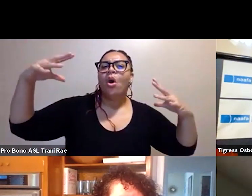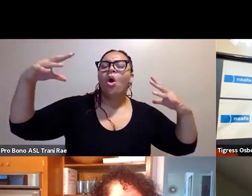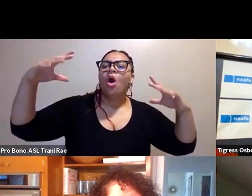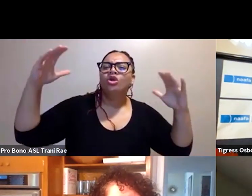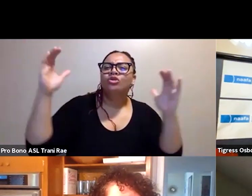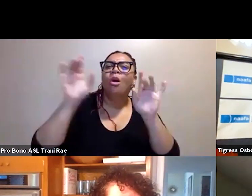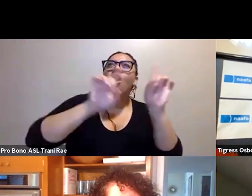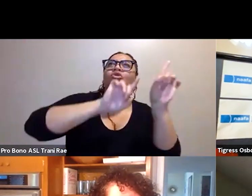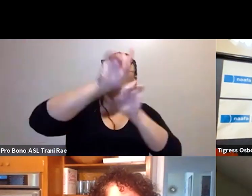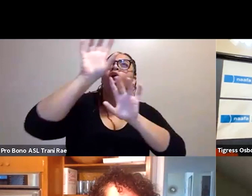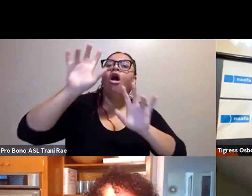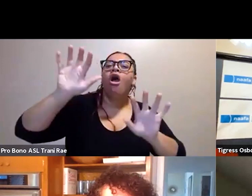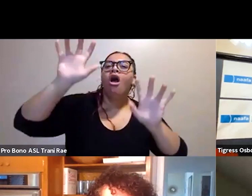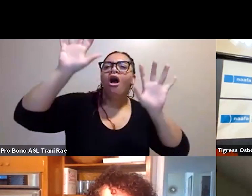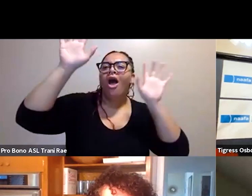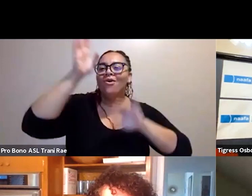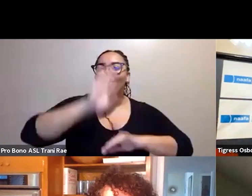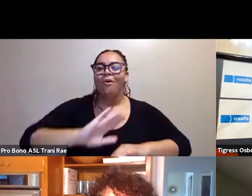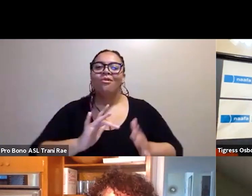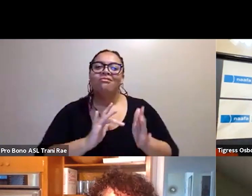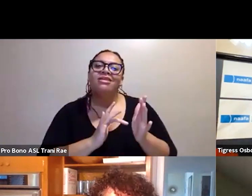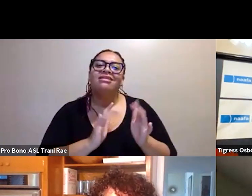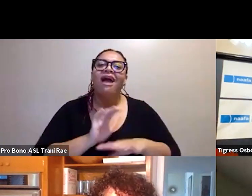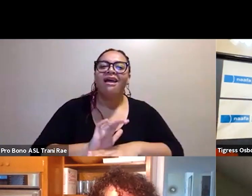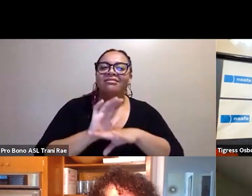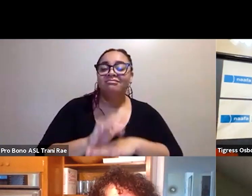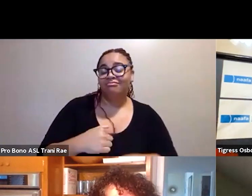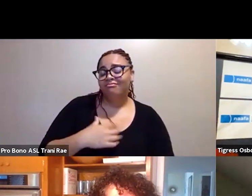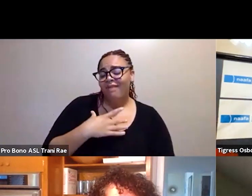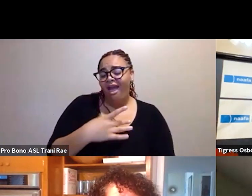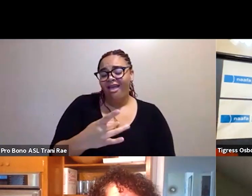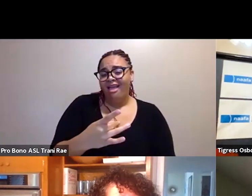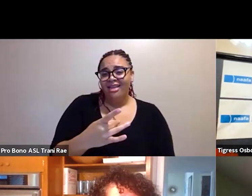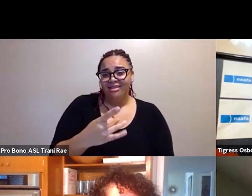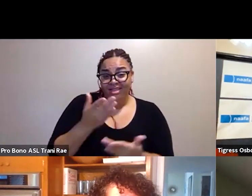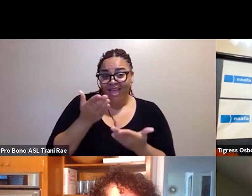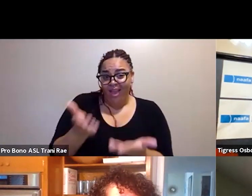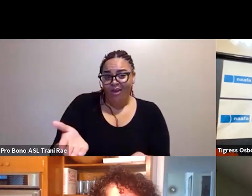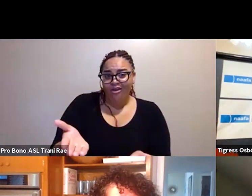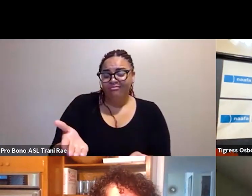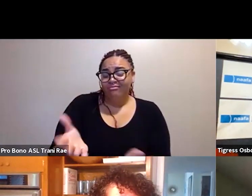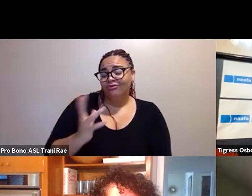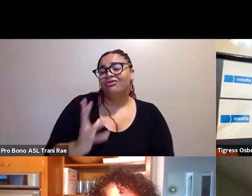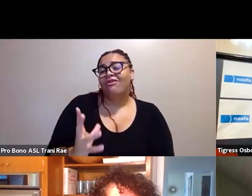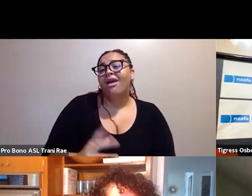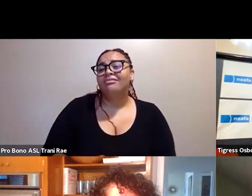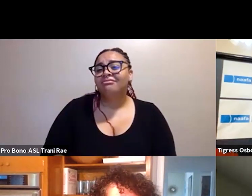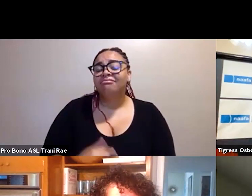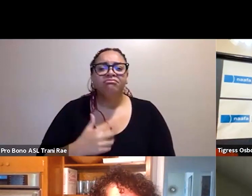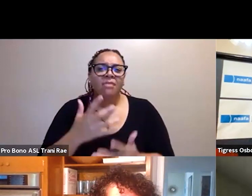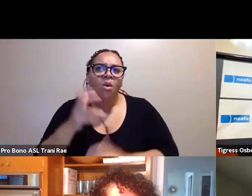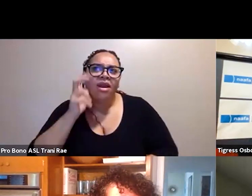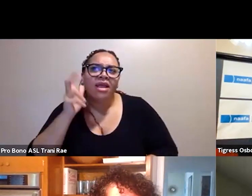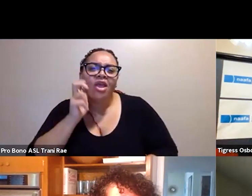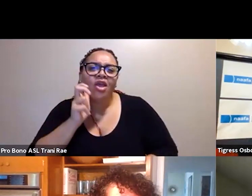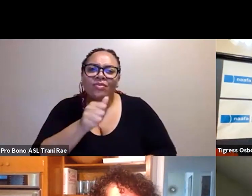holy night. I like my solstice present just fine. I want to hear your secrets, speaking loud,